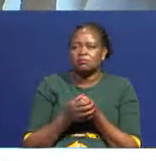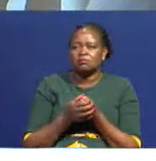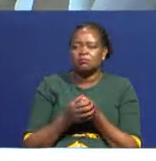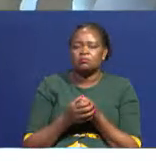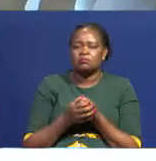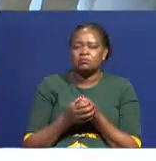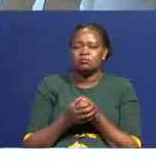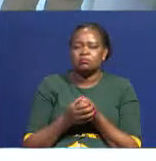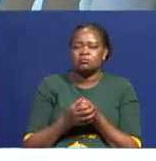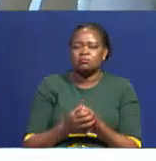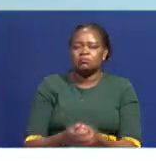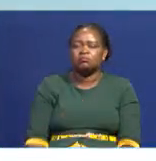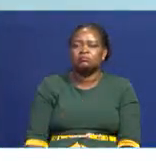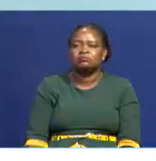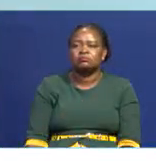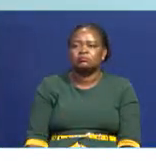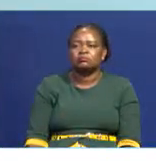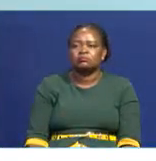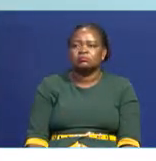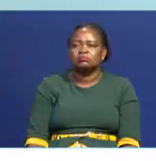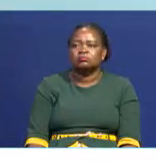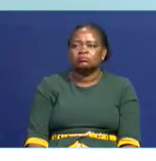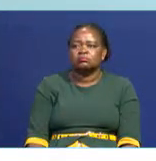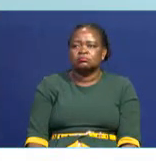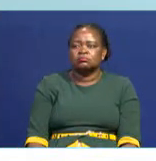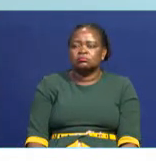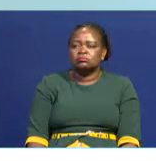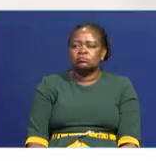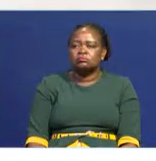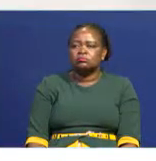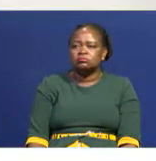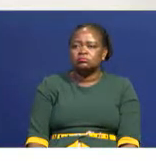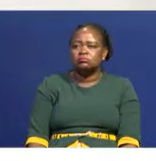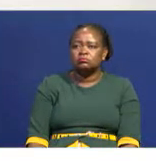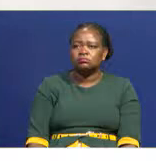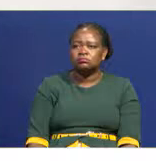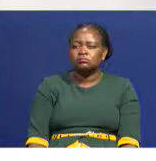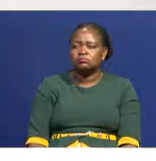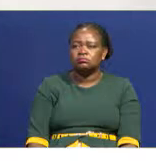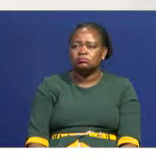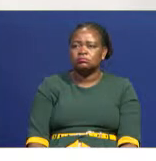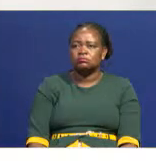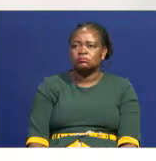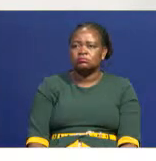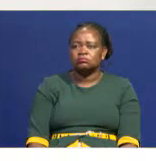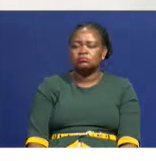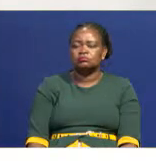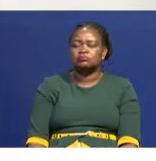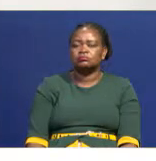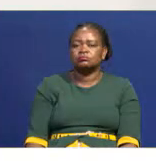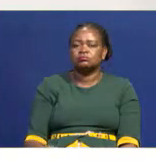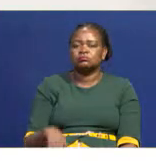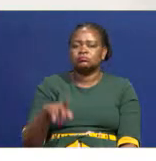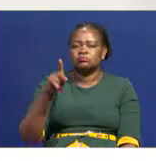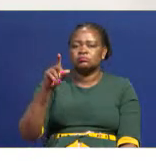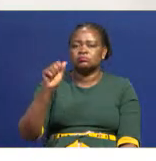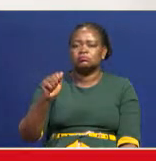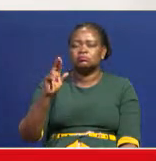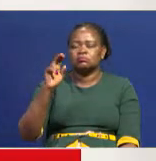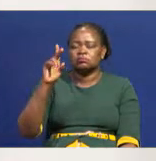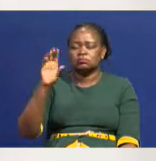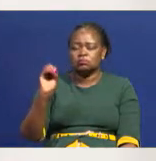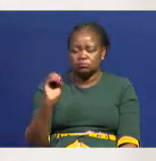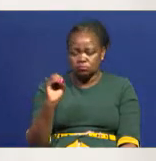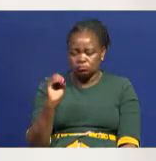Regina Manyara reporting for Prime Edition. Now, the Kenya Agricultural Livestock and